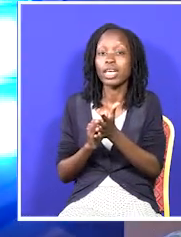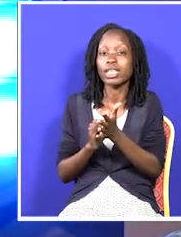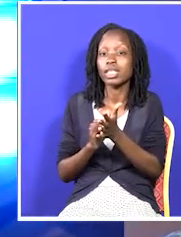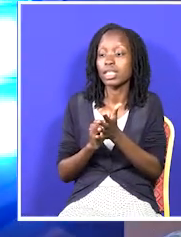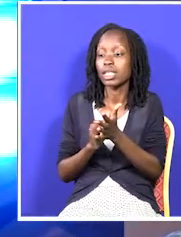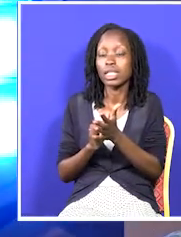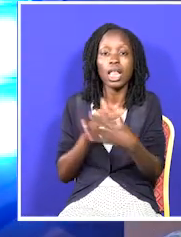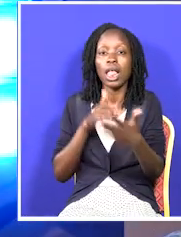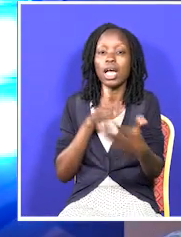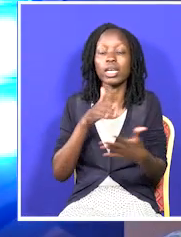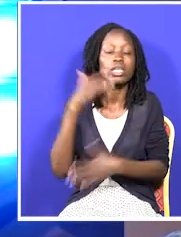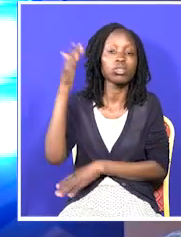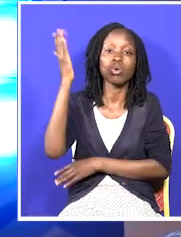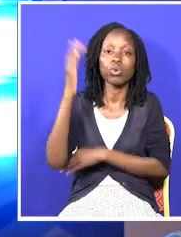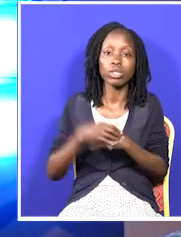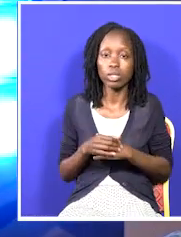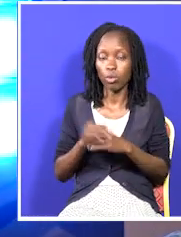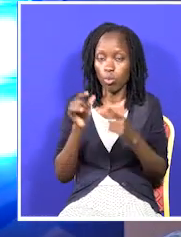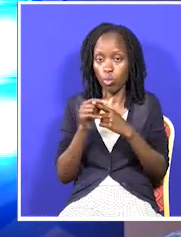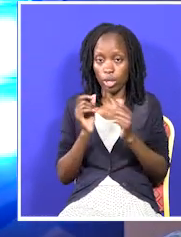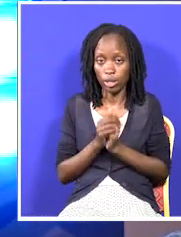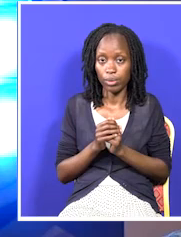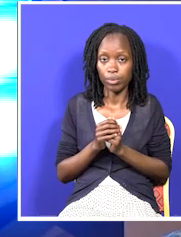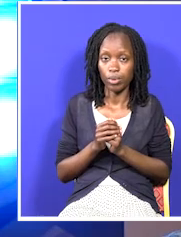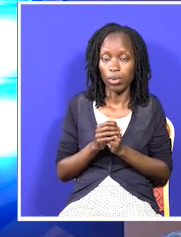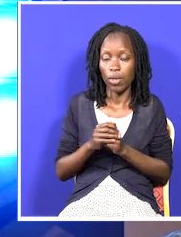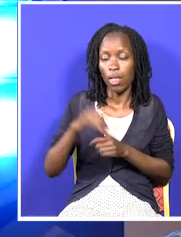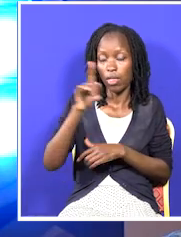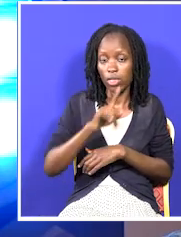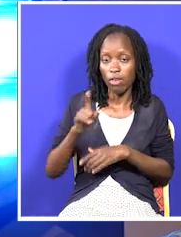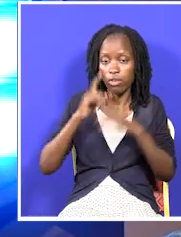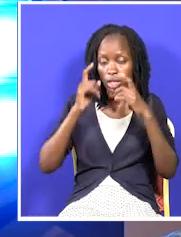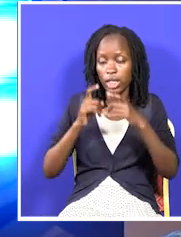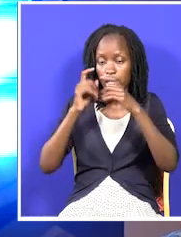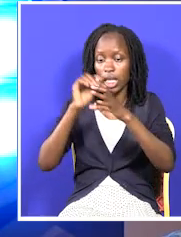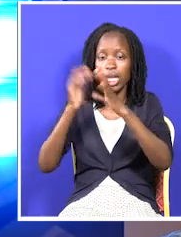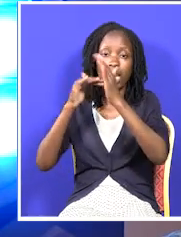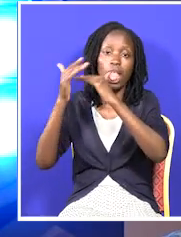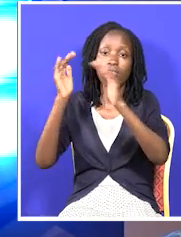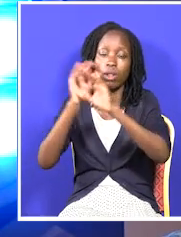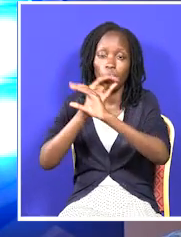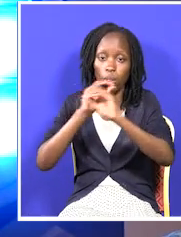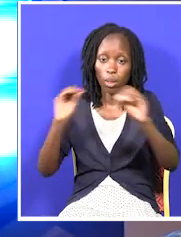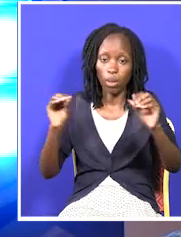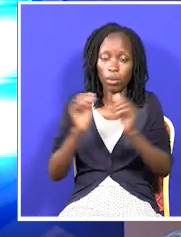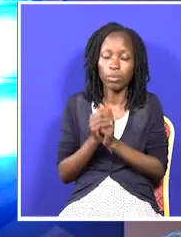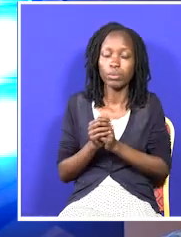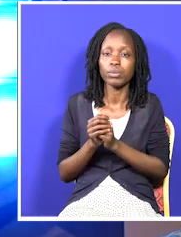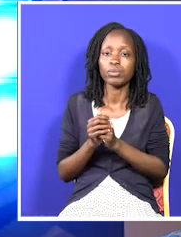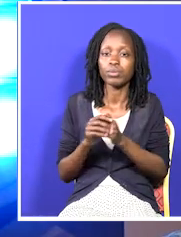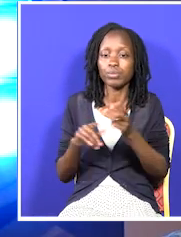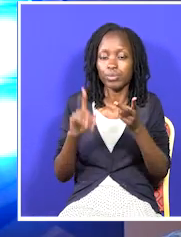contrary or that goes against the word of God. And therefore, sin will not be in heaven. But not only just